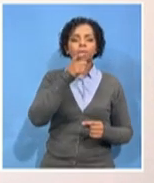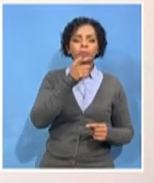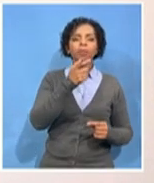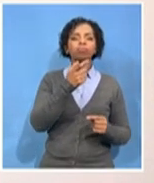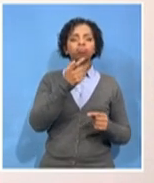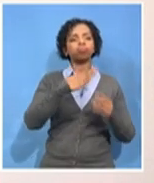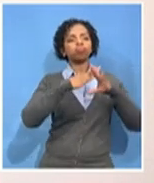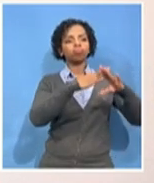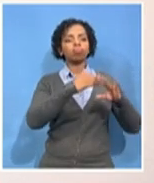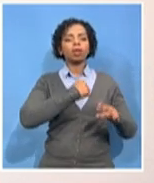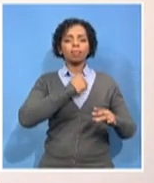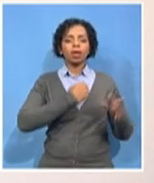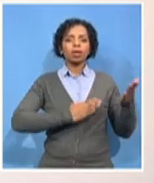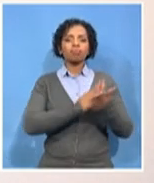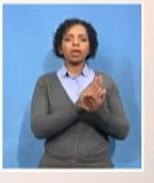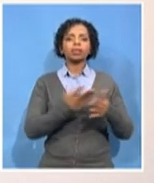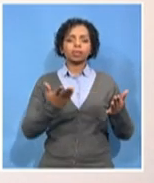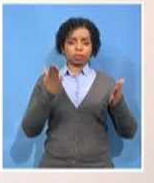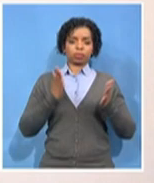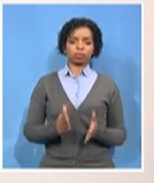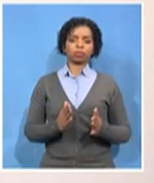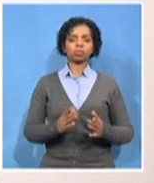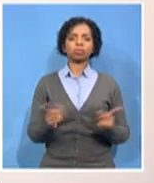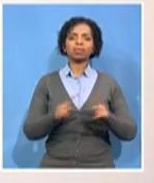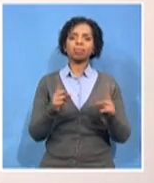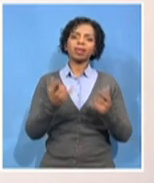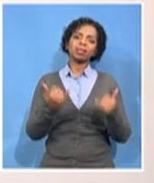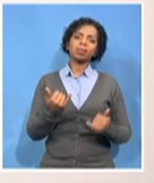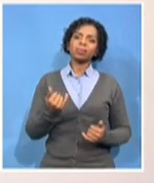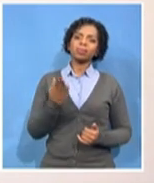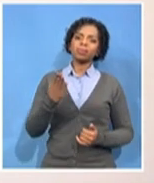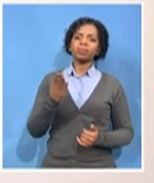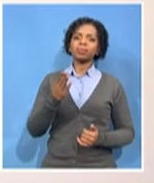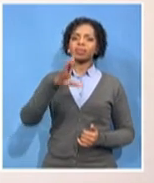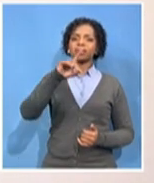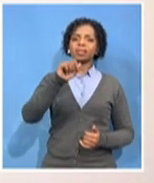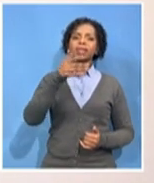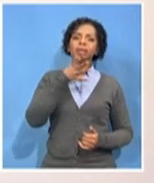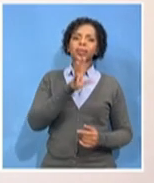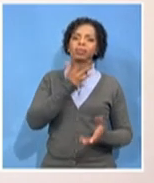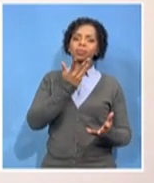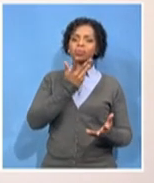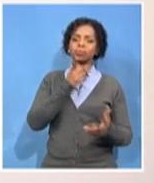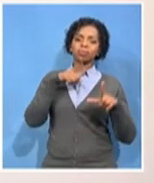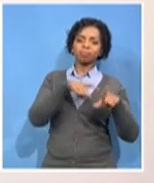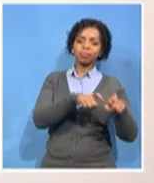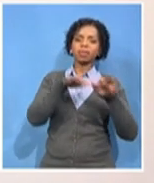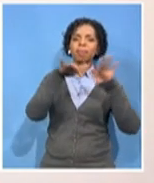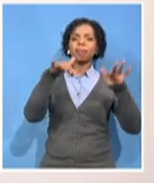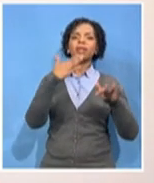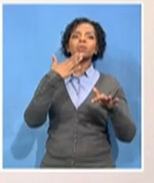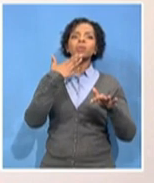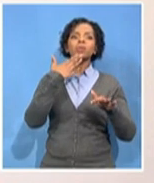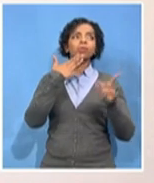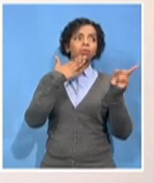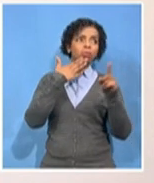called out. Why has the Democratic Alliance not pursued a case against those who are causing chaos at Senegal court? So this is the hypocrisy that is pervasive